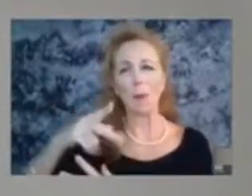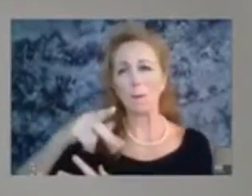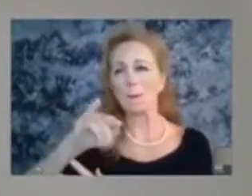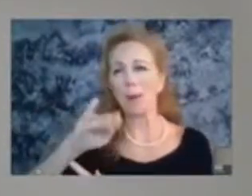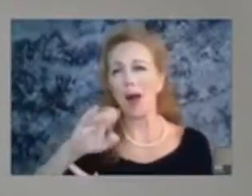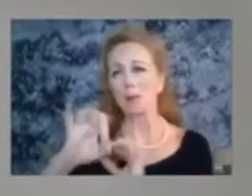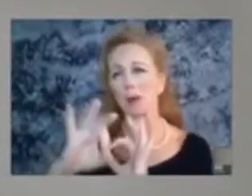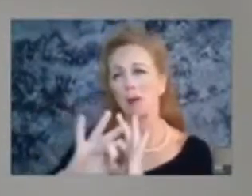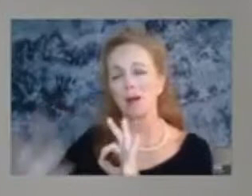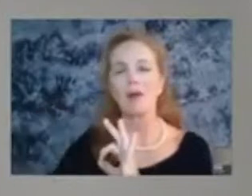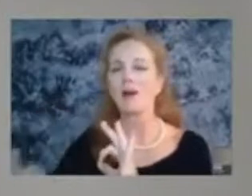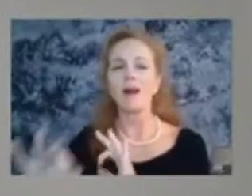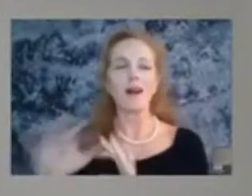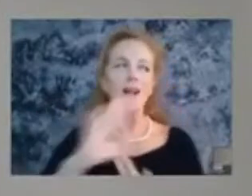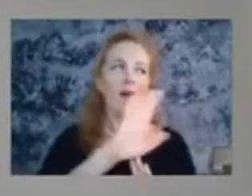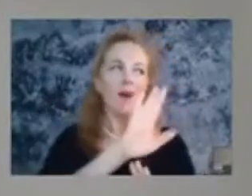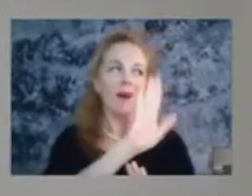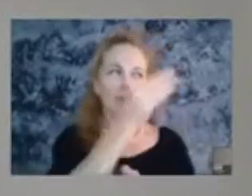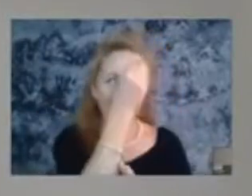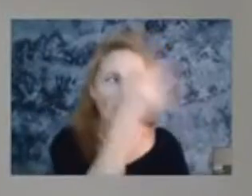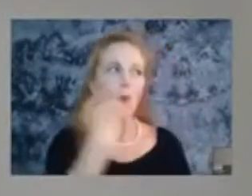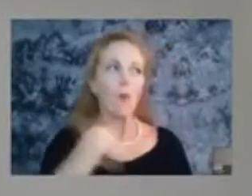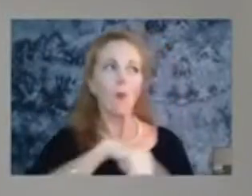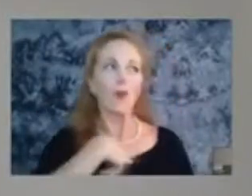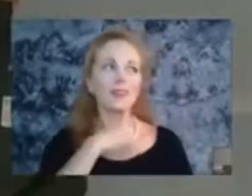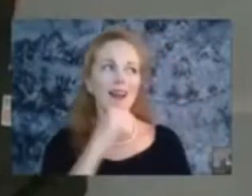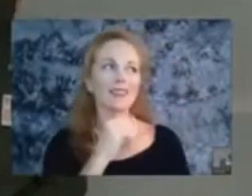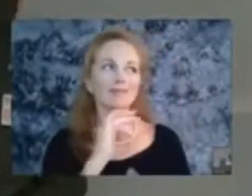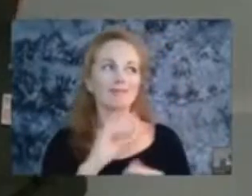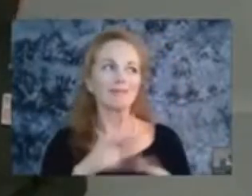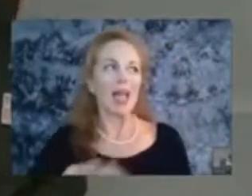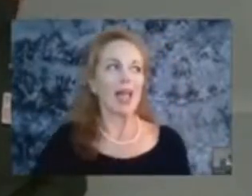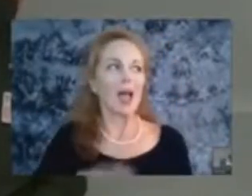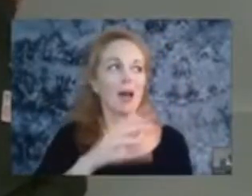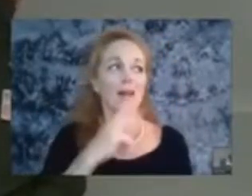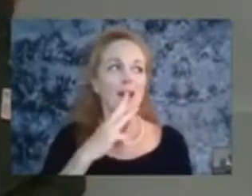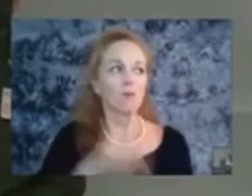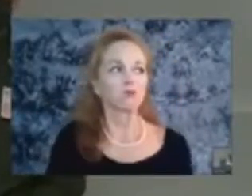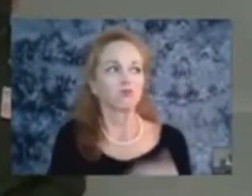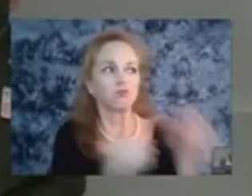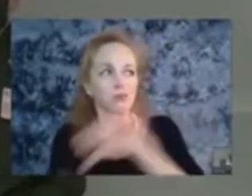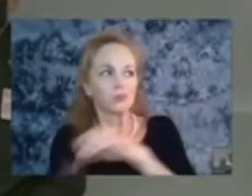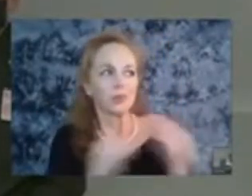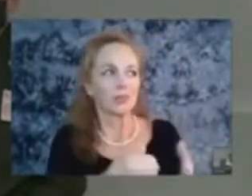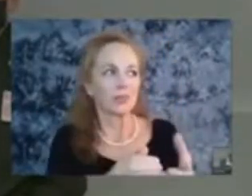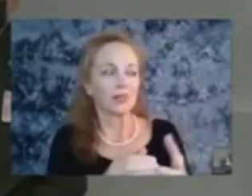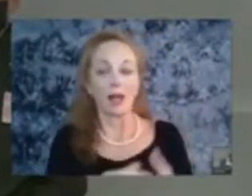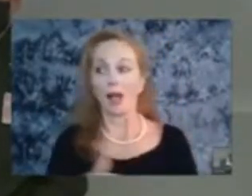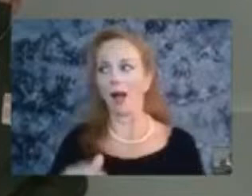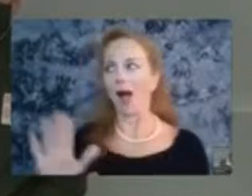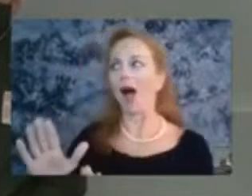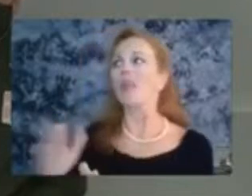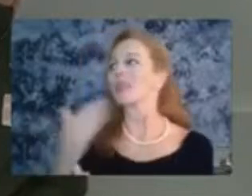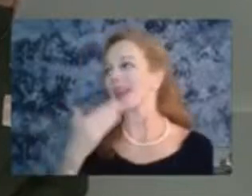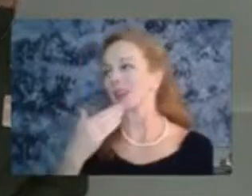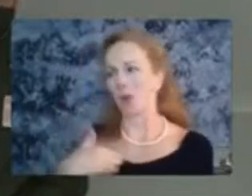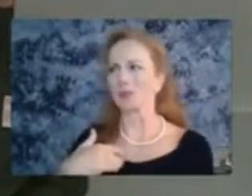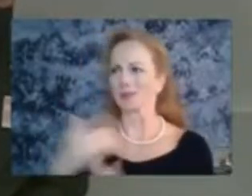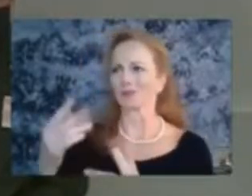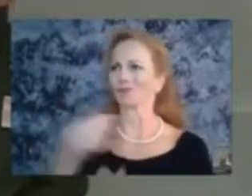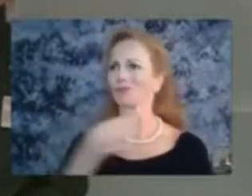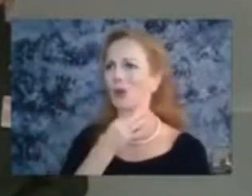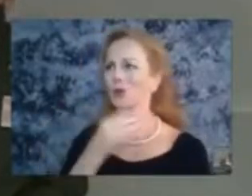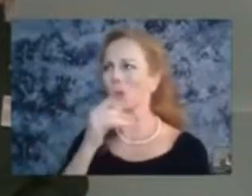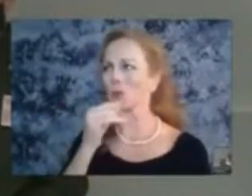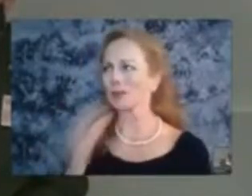don't empty buckets. Okay, because I have to do that at home, so that was the first thing that I thought about. Who's emptying those dehumidifiers? So you said you have